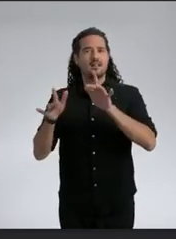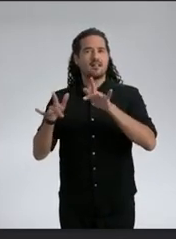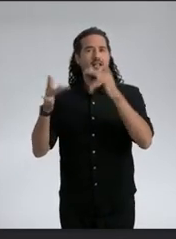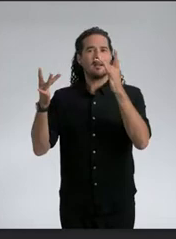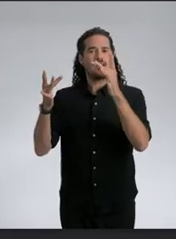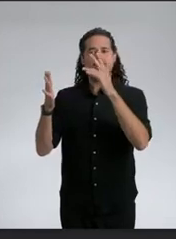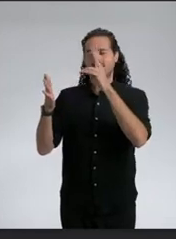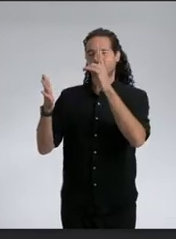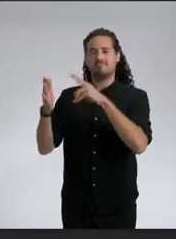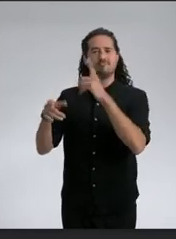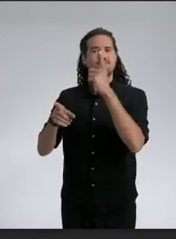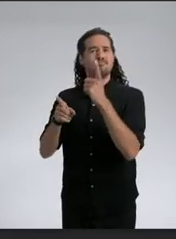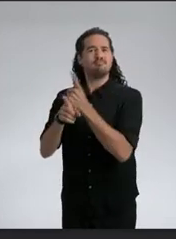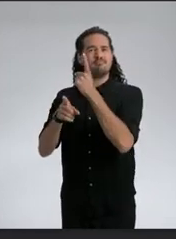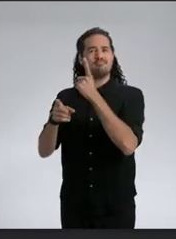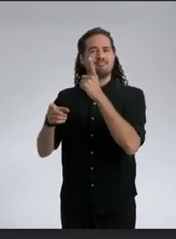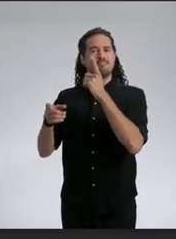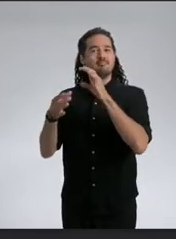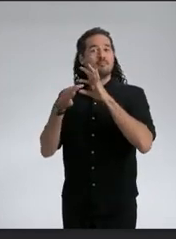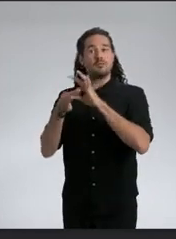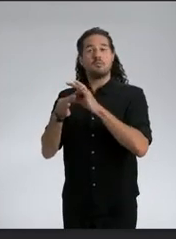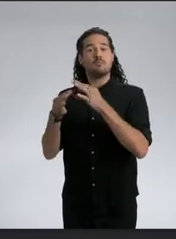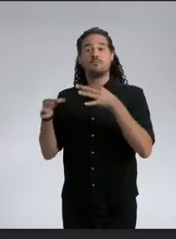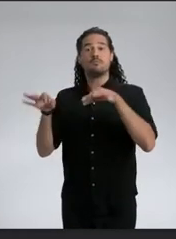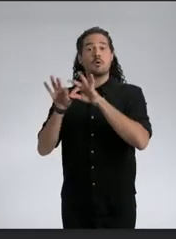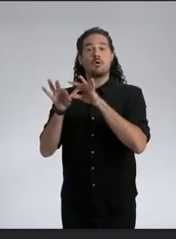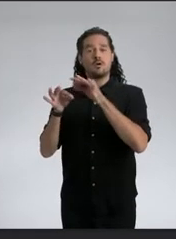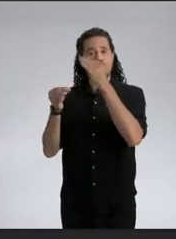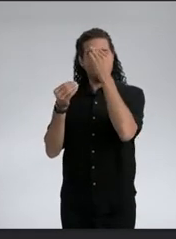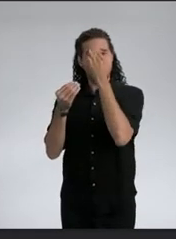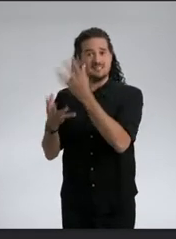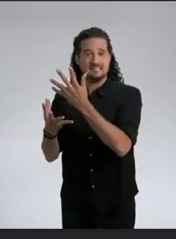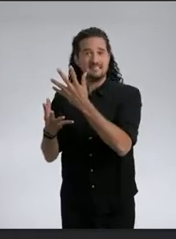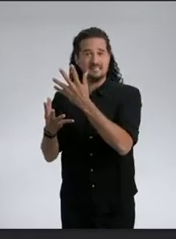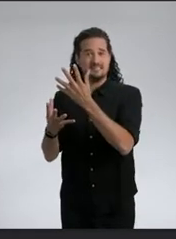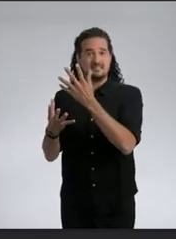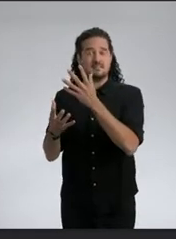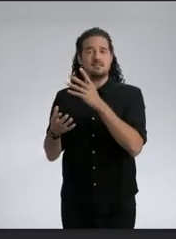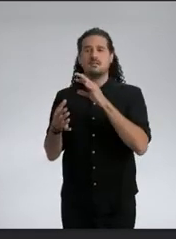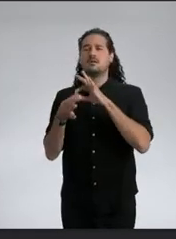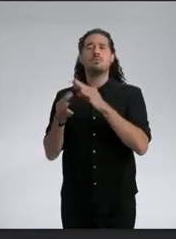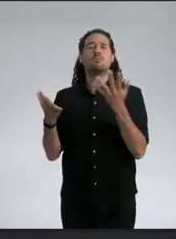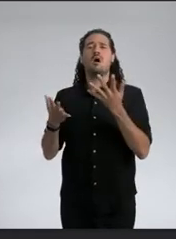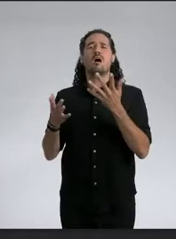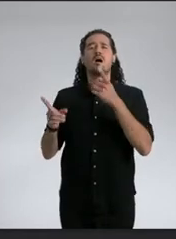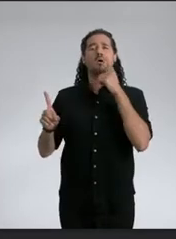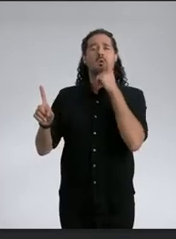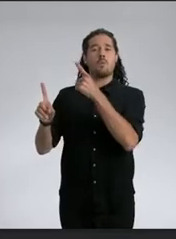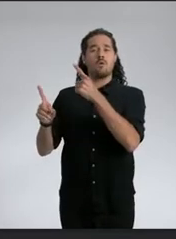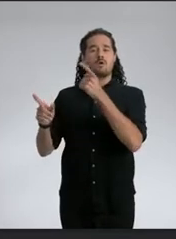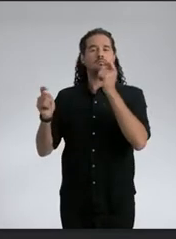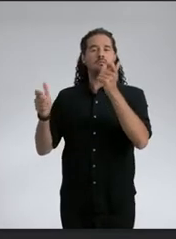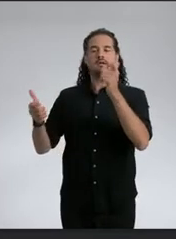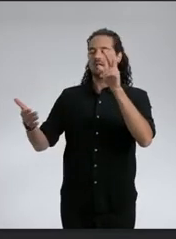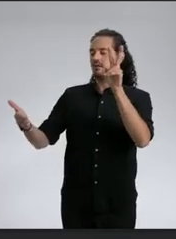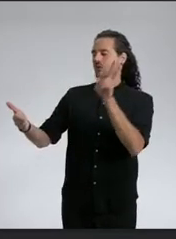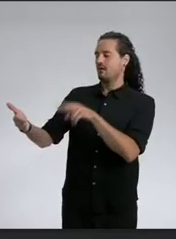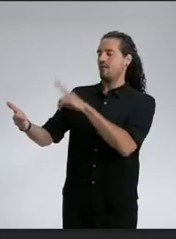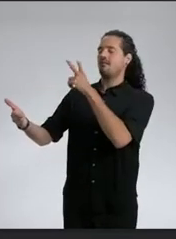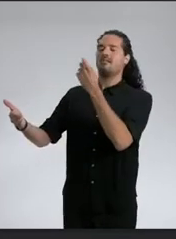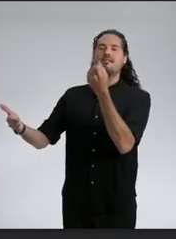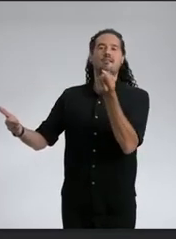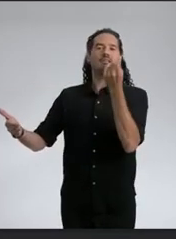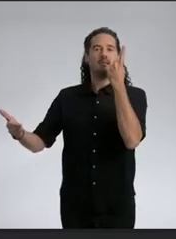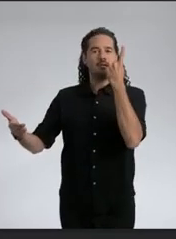of the most relevant content from your app. They're all about glanceability. People love how widgets present